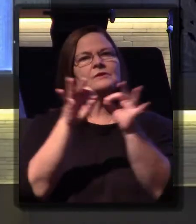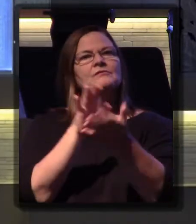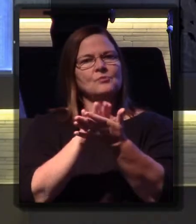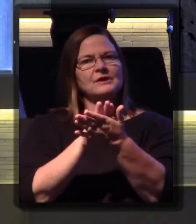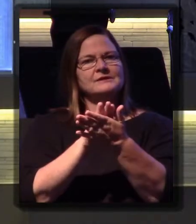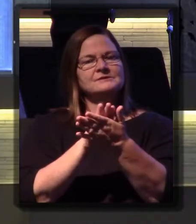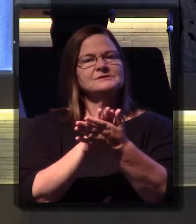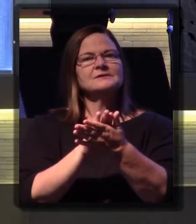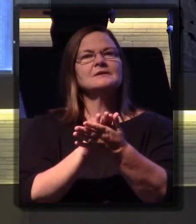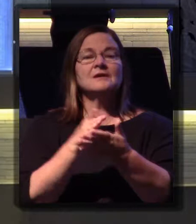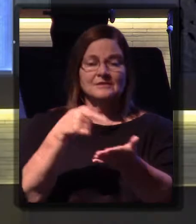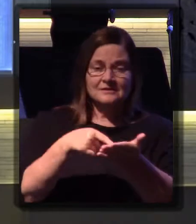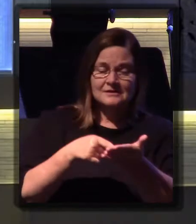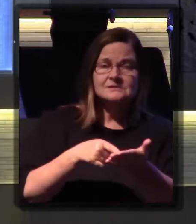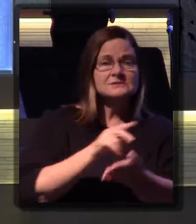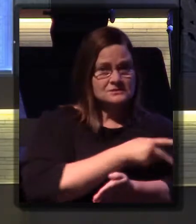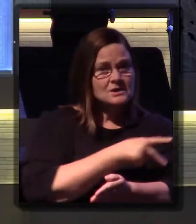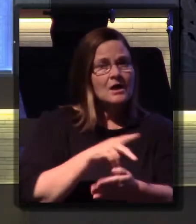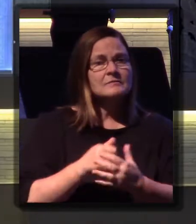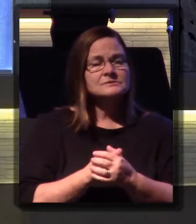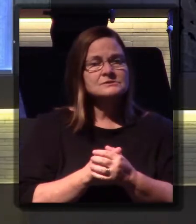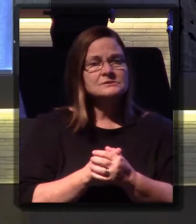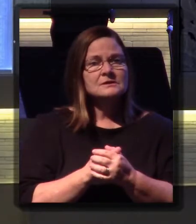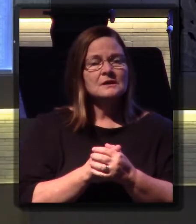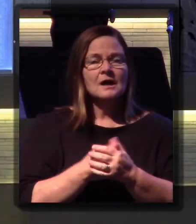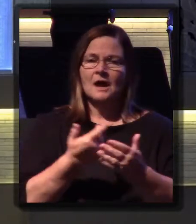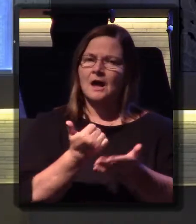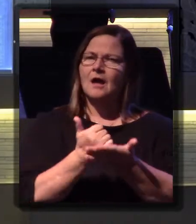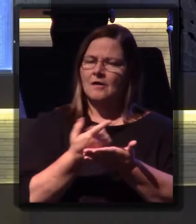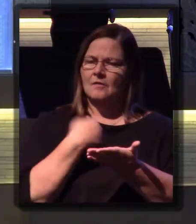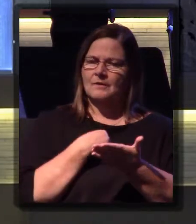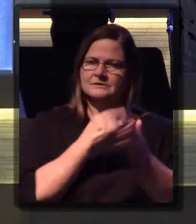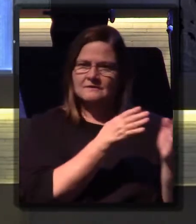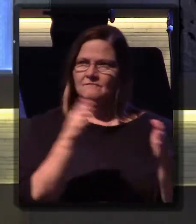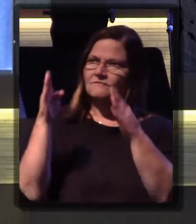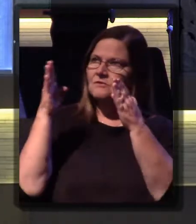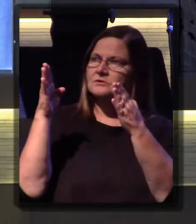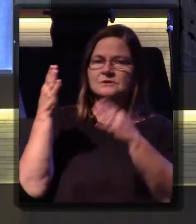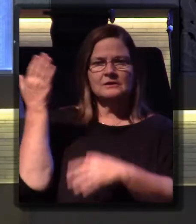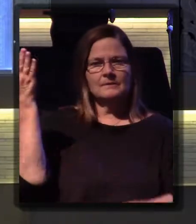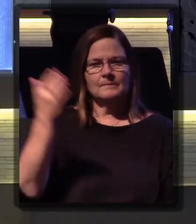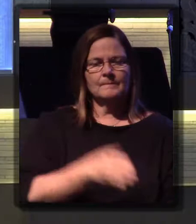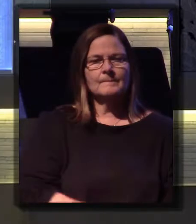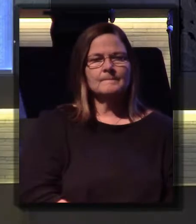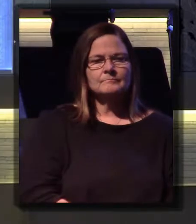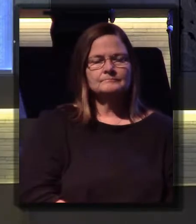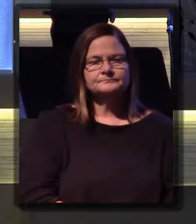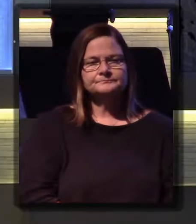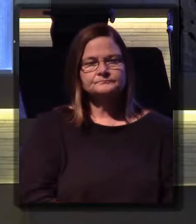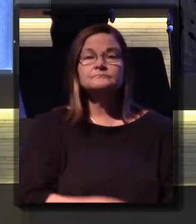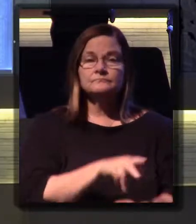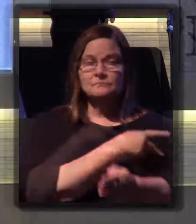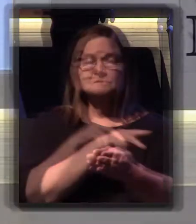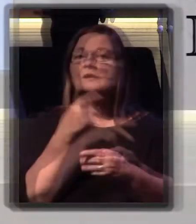his throne, always in control, always worthy of praise. These praises, these psalms, reorient